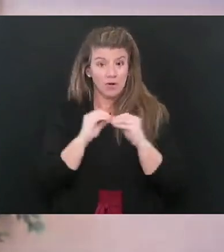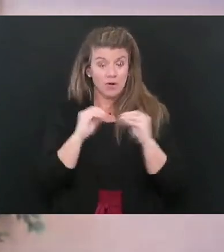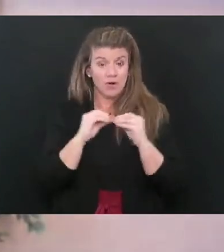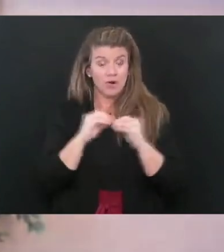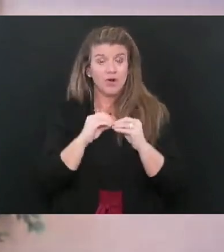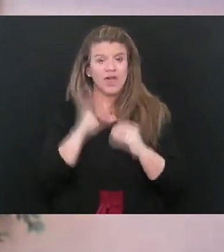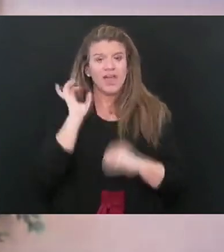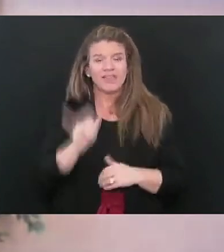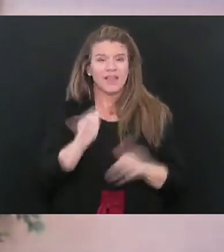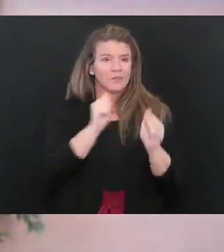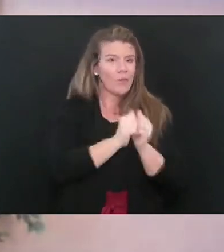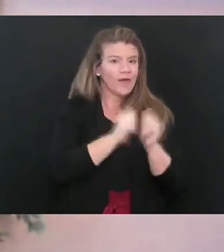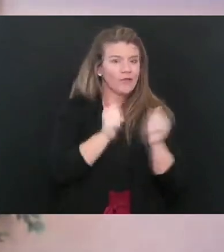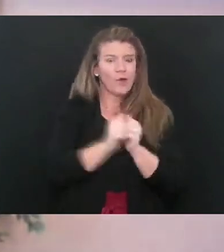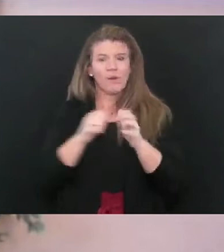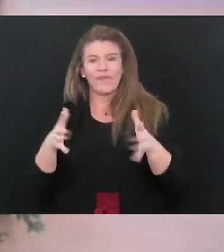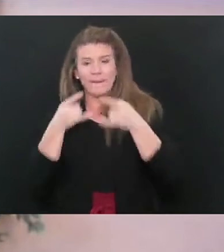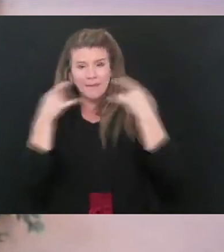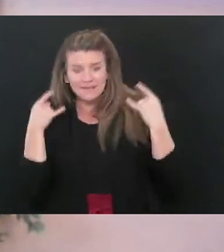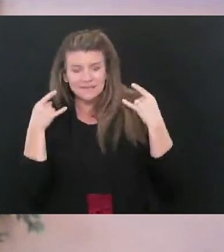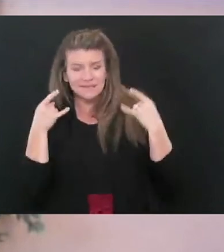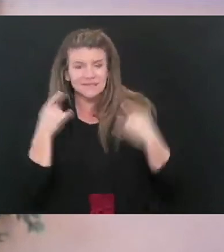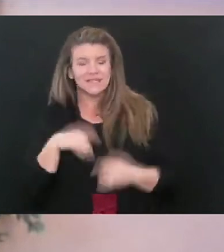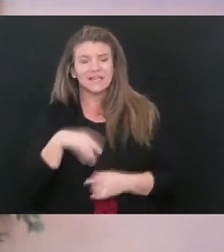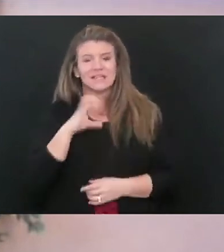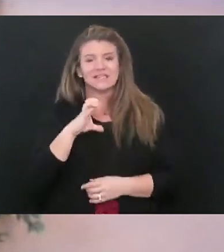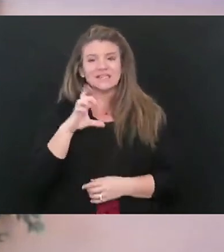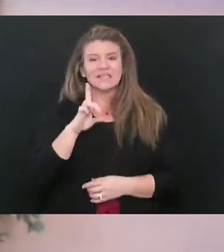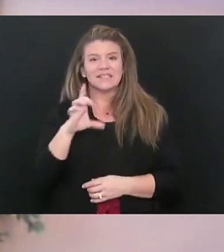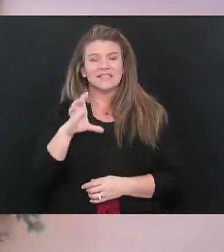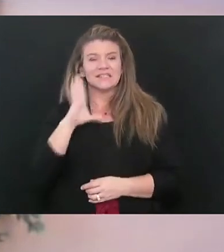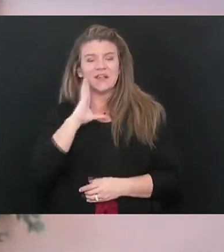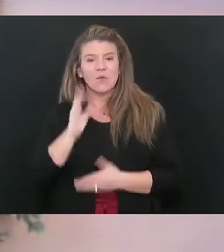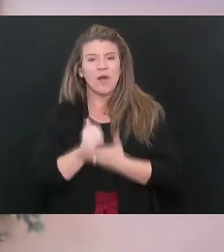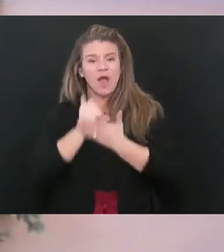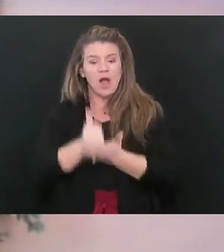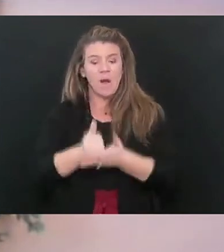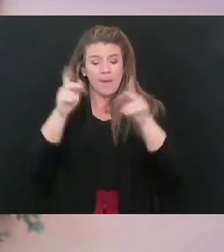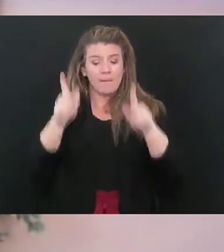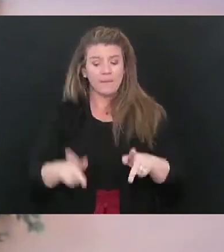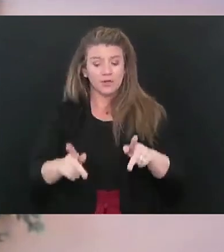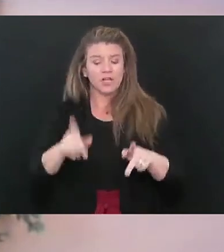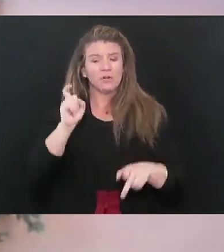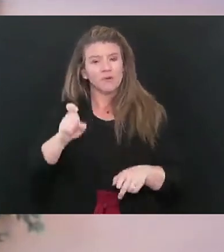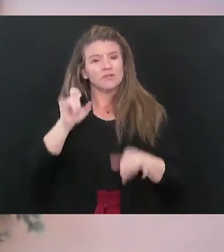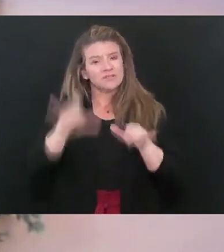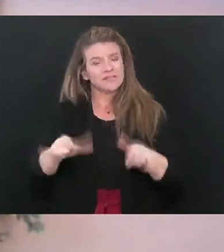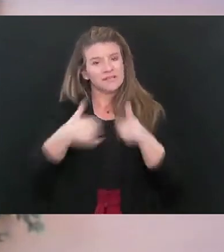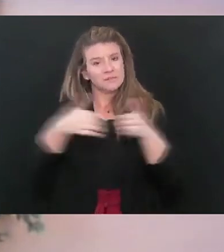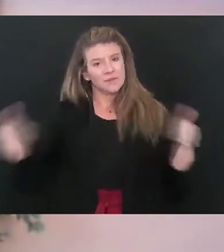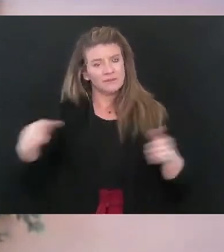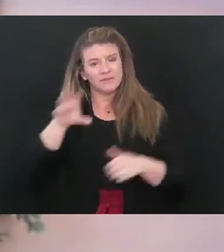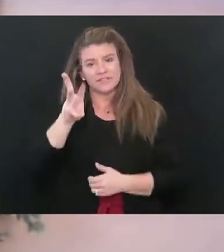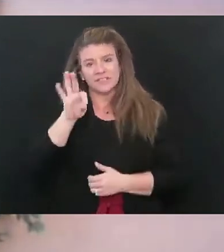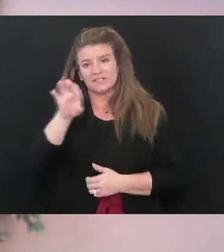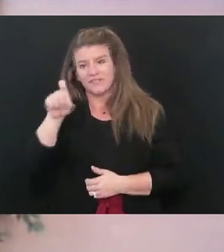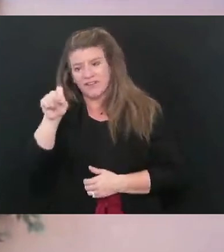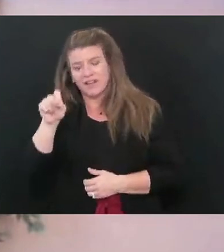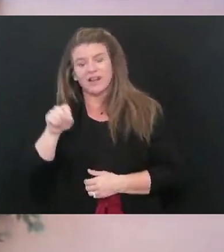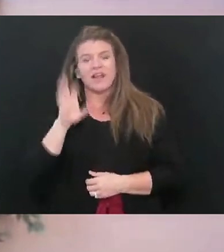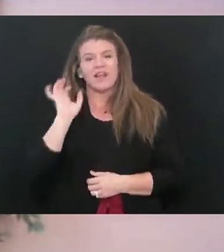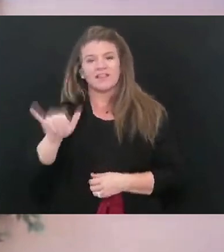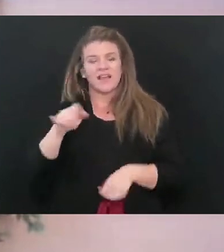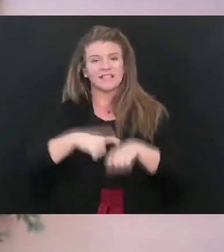or without masks. Eventually the CDC hopefully will get to 3 feet versus 6 feet, but that's currently the guidance. Then we would have